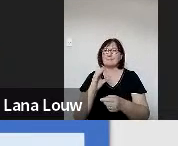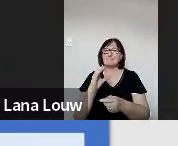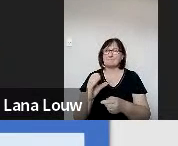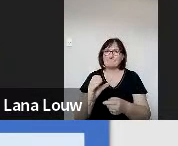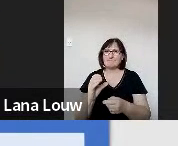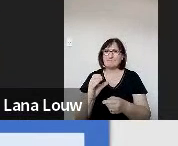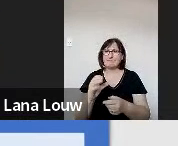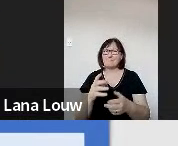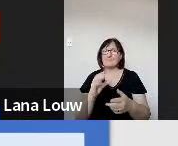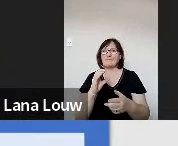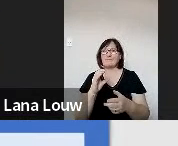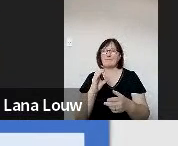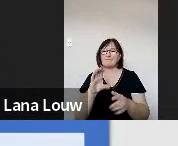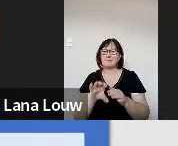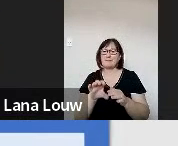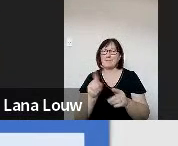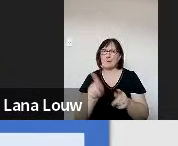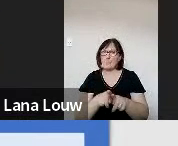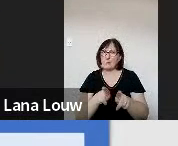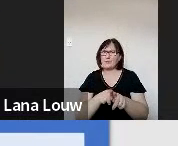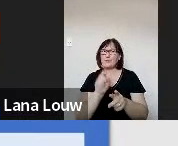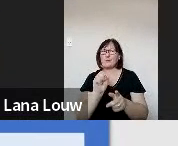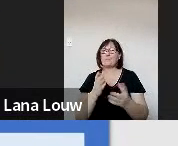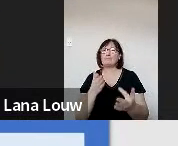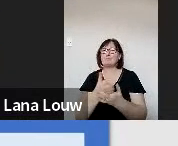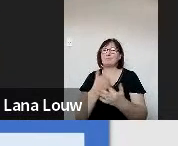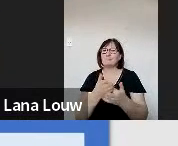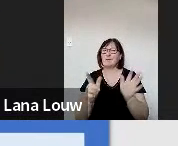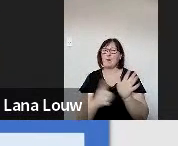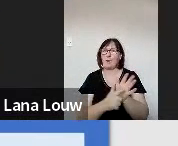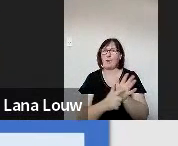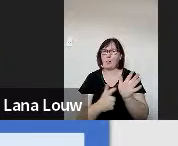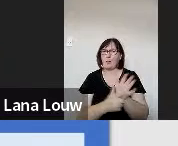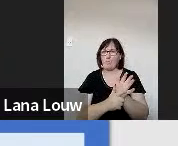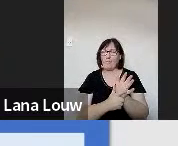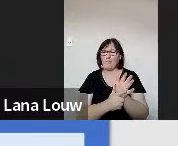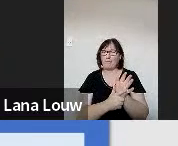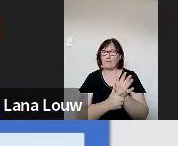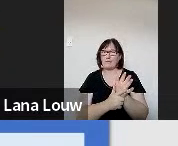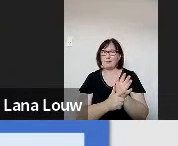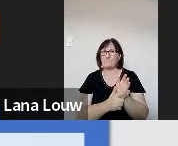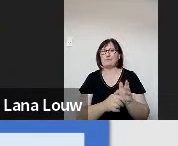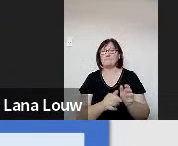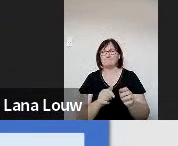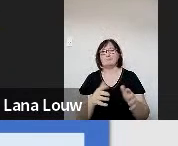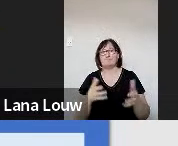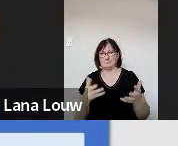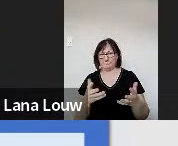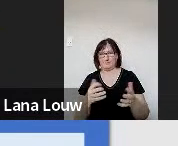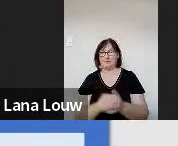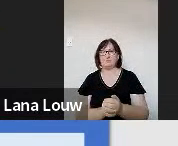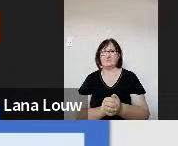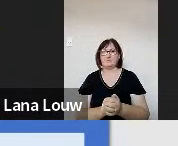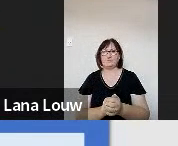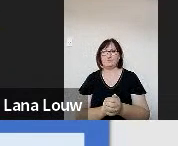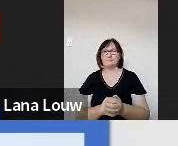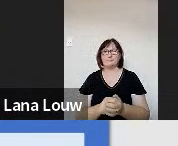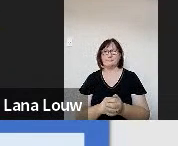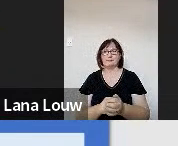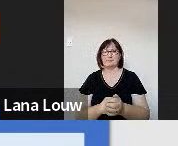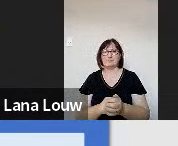as to make the law accessible to the public. Where any statement made by